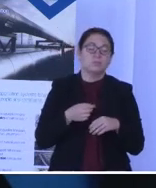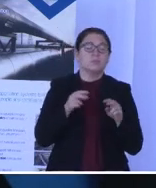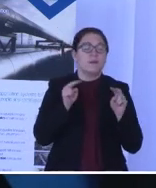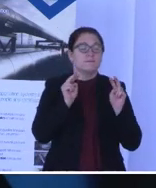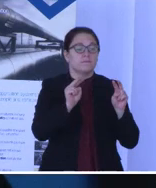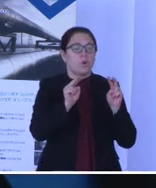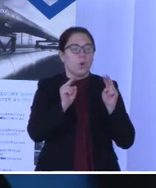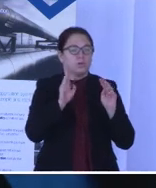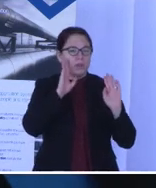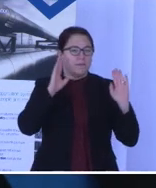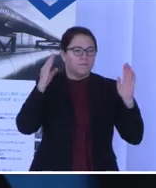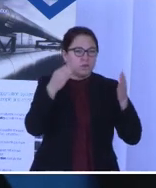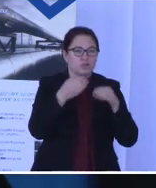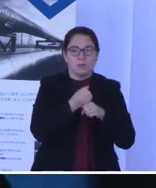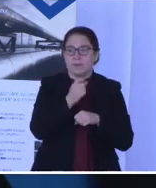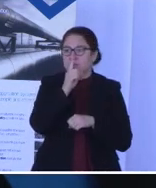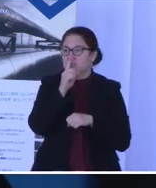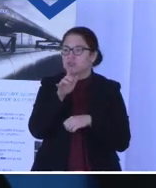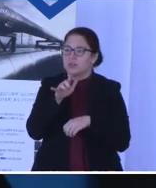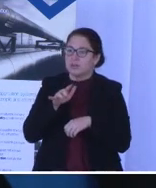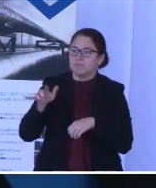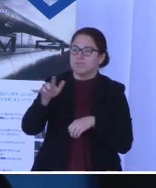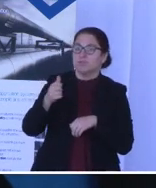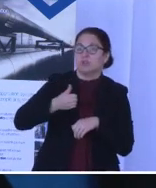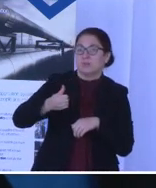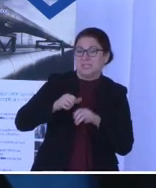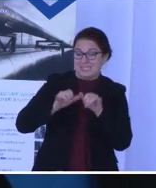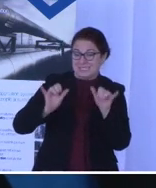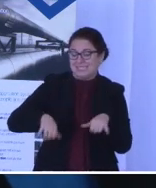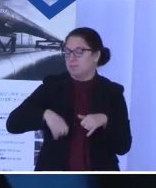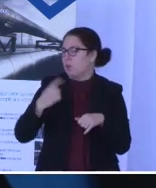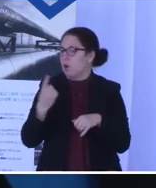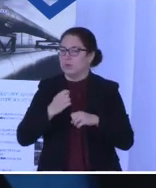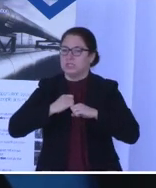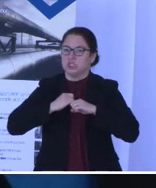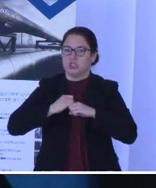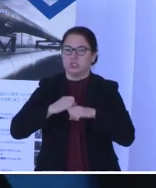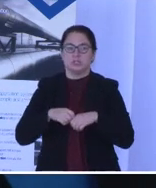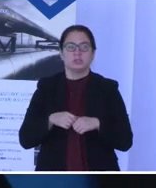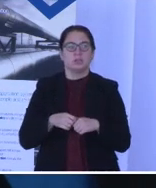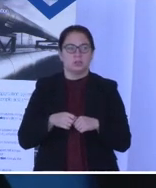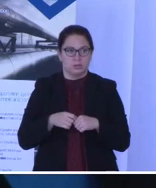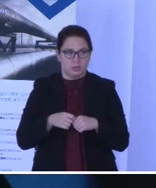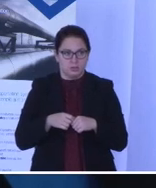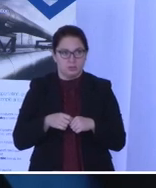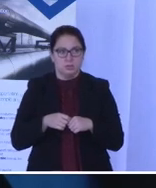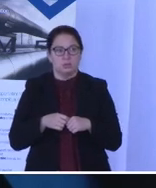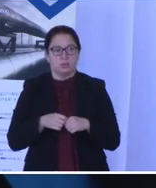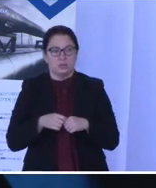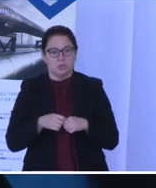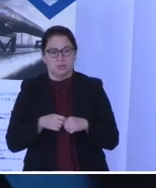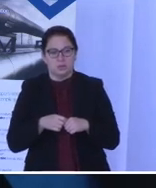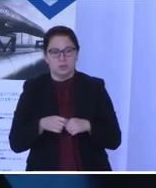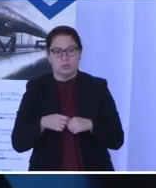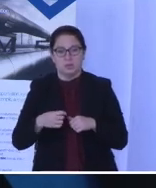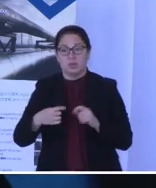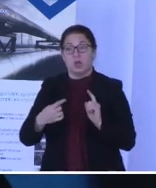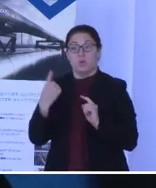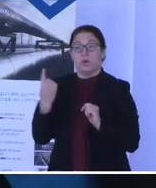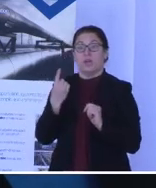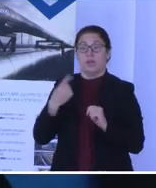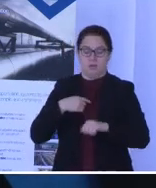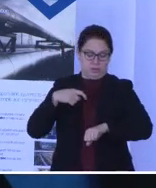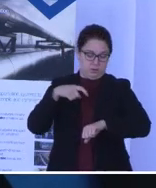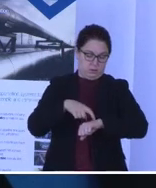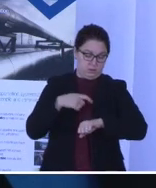the security of our transportation system. We are appropriately led by our motto of "Not on my watch."